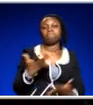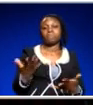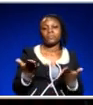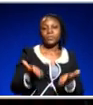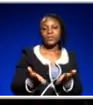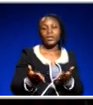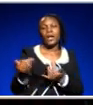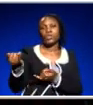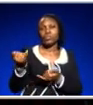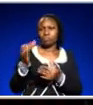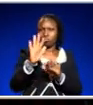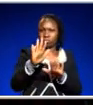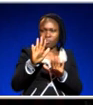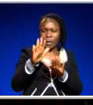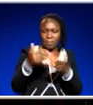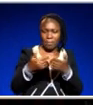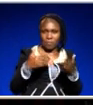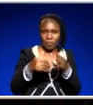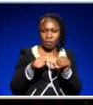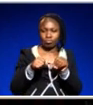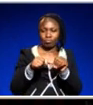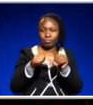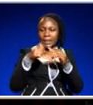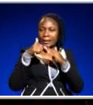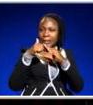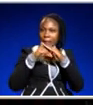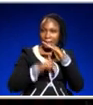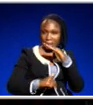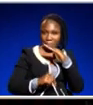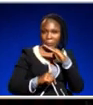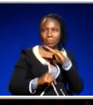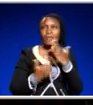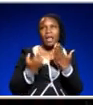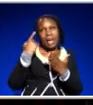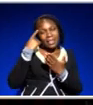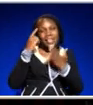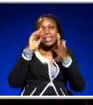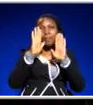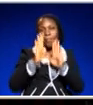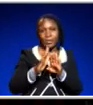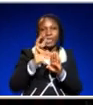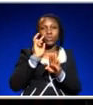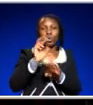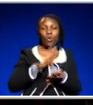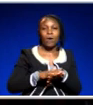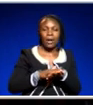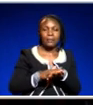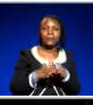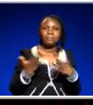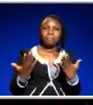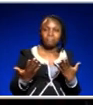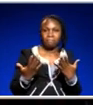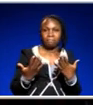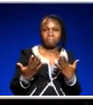Introduction. Maybe before we delve in the details of the lesson, it is important we look at some of